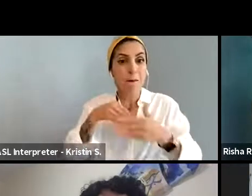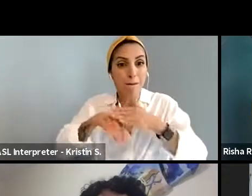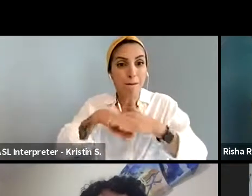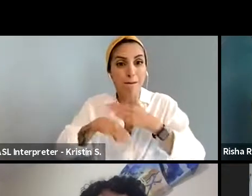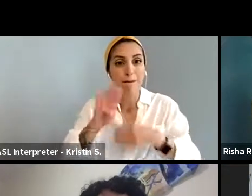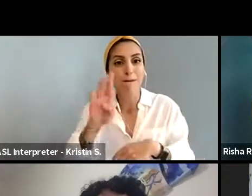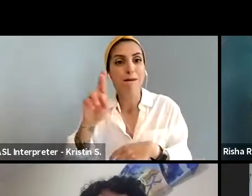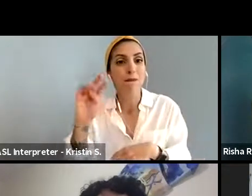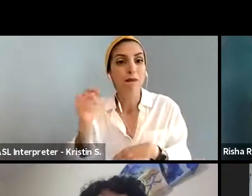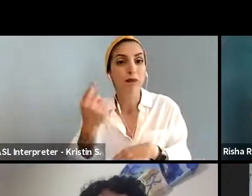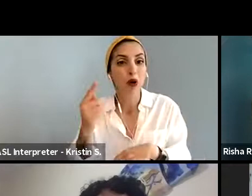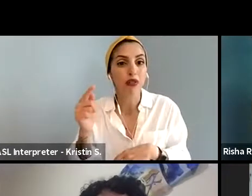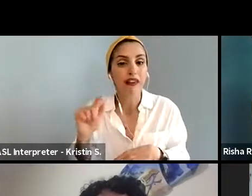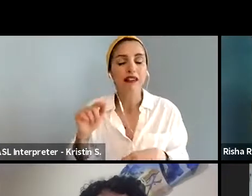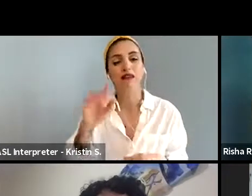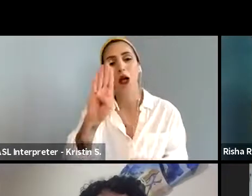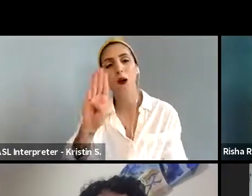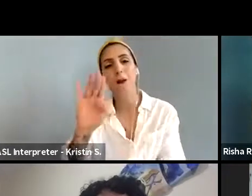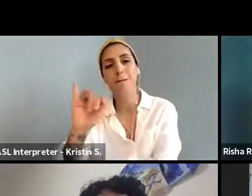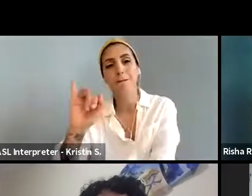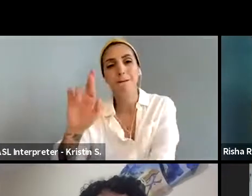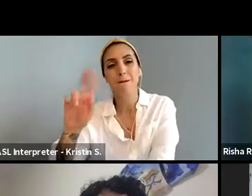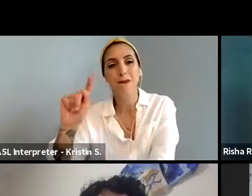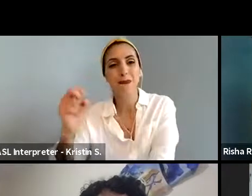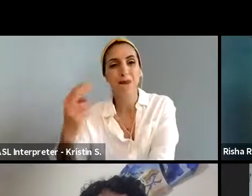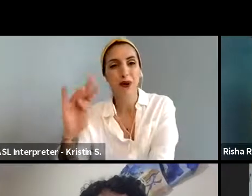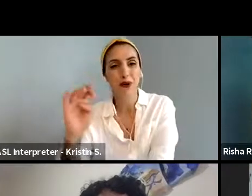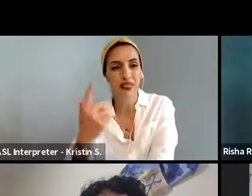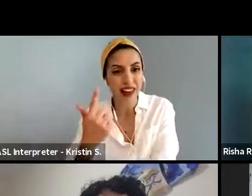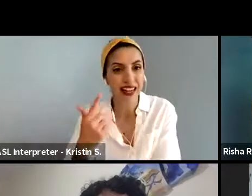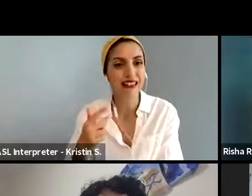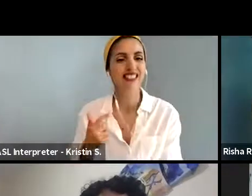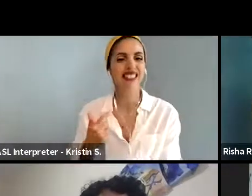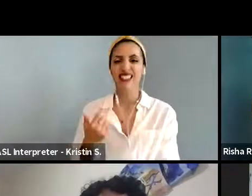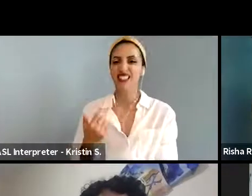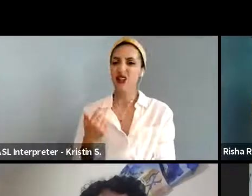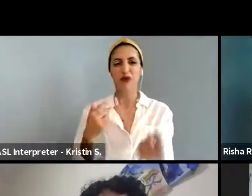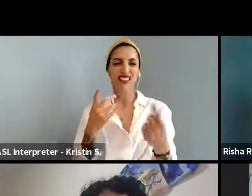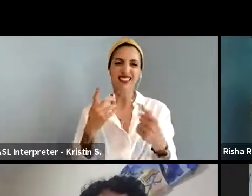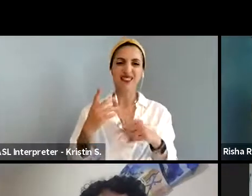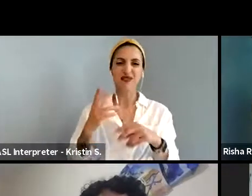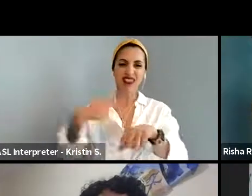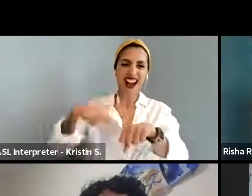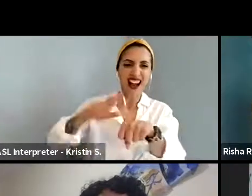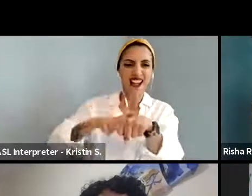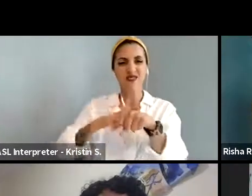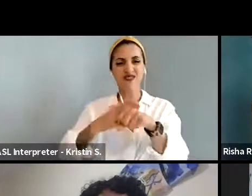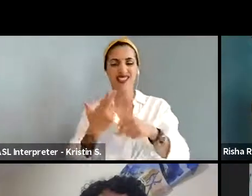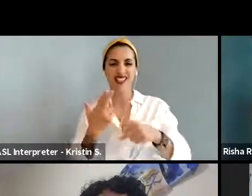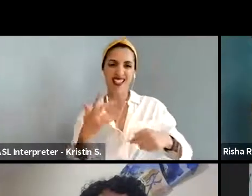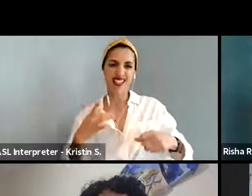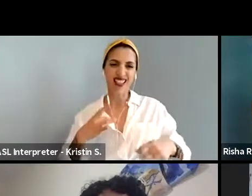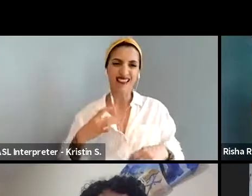to the liberation. Mm-hmm. I just love it. It's so like organic and mm-hmm. you know, visceral